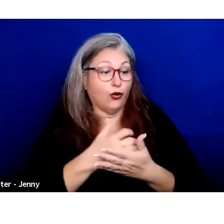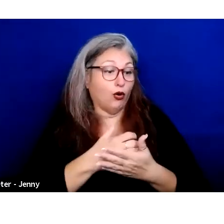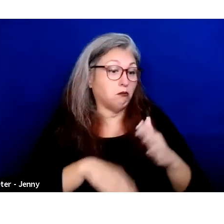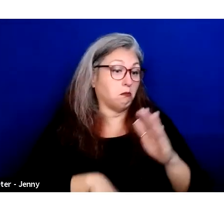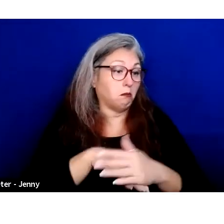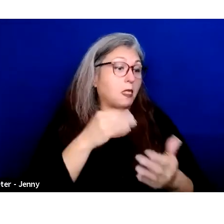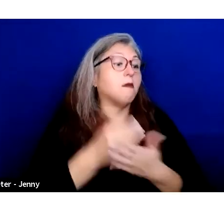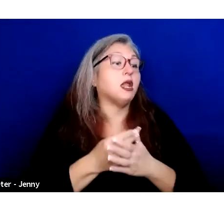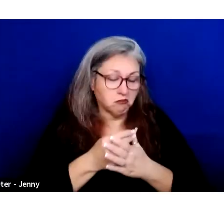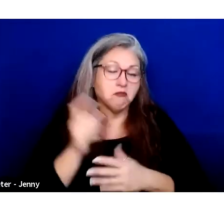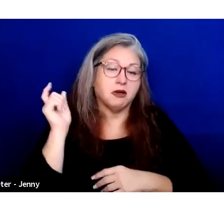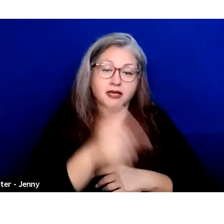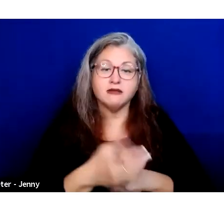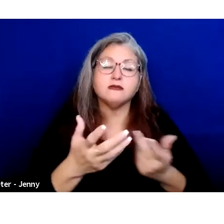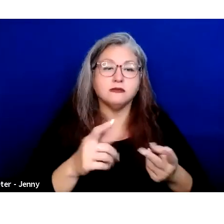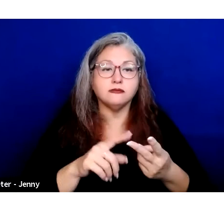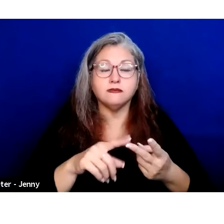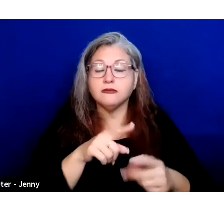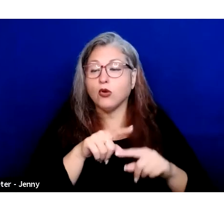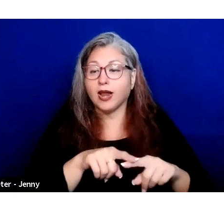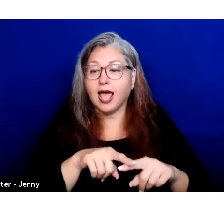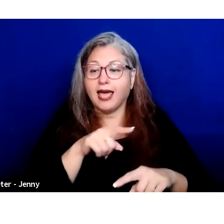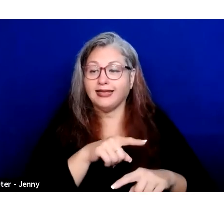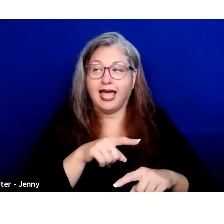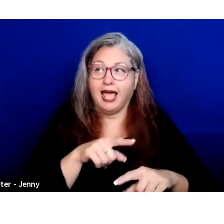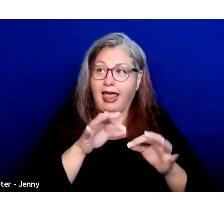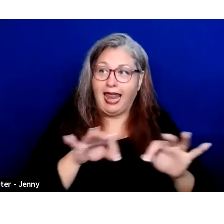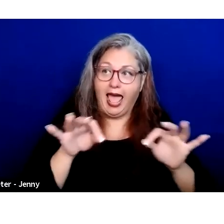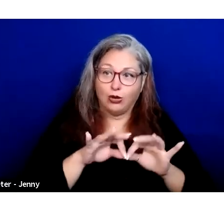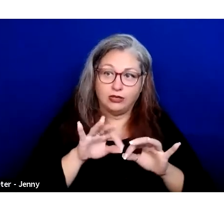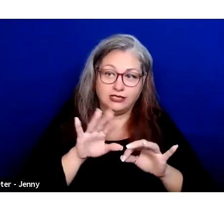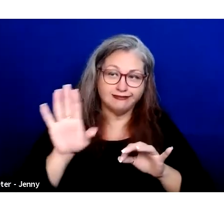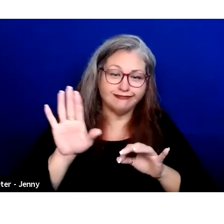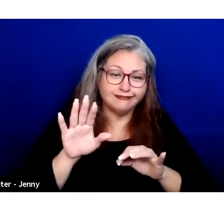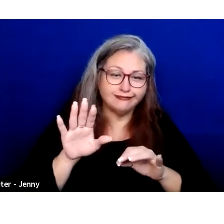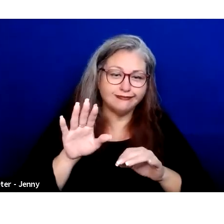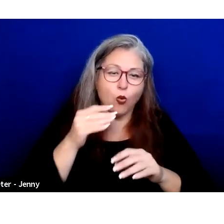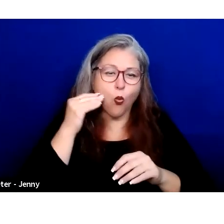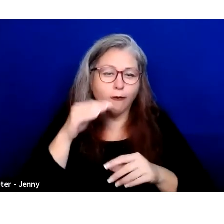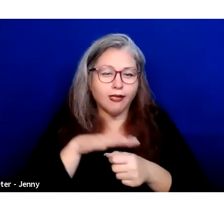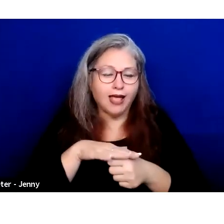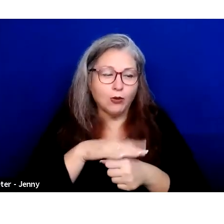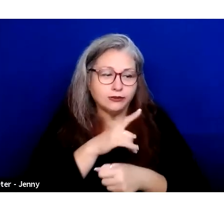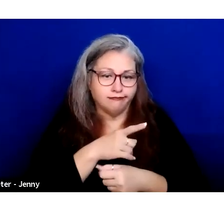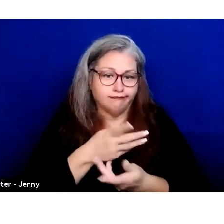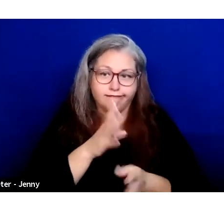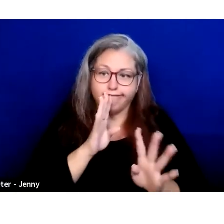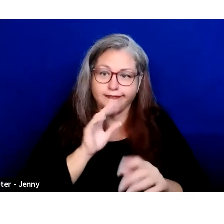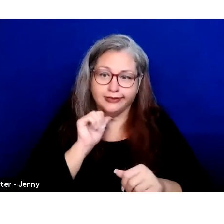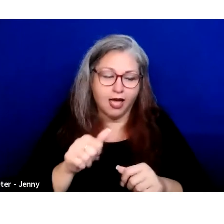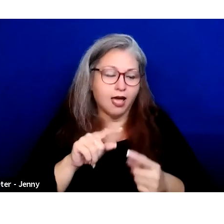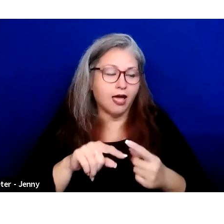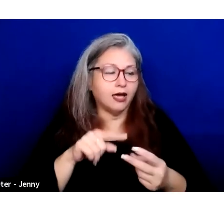money. They're relying on the fact that they don't know the language of where where they've moved to, that they don't